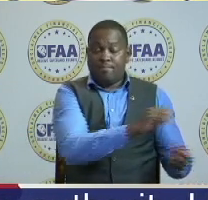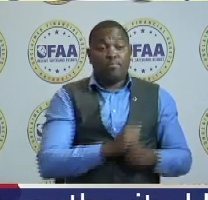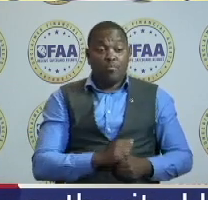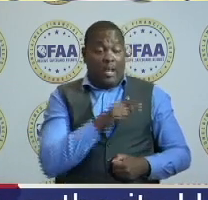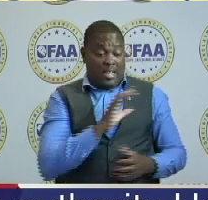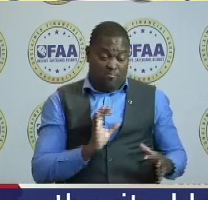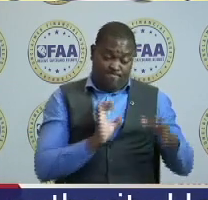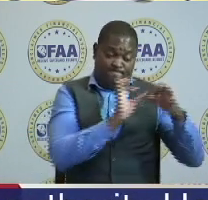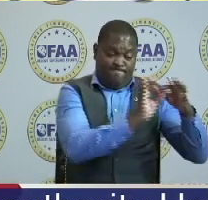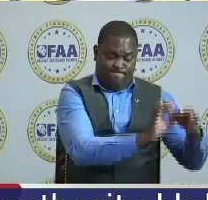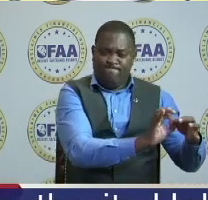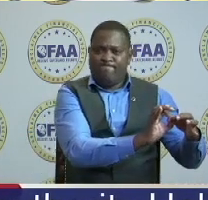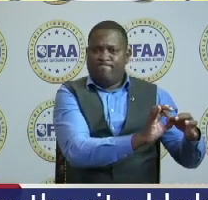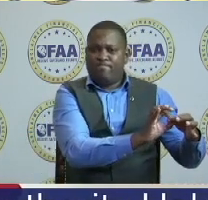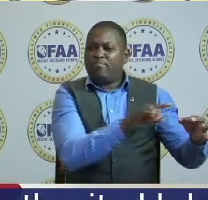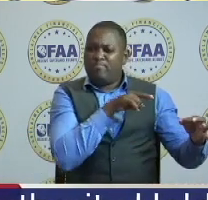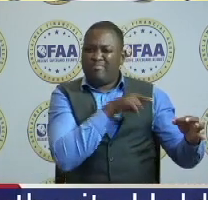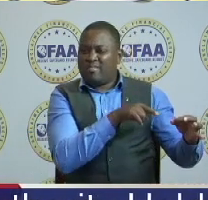mandate is actually sort of the